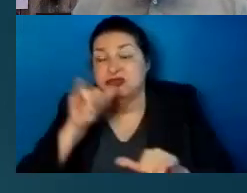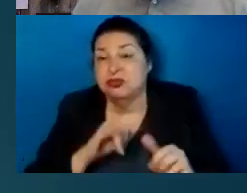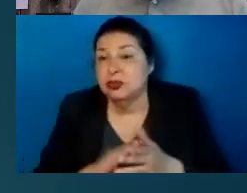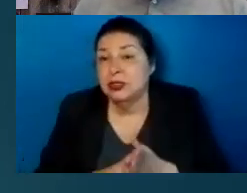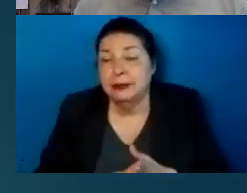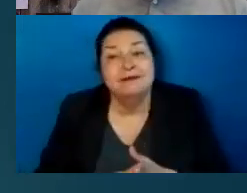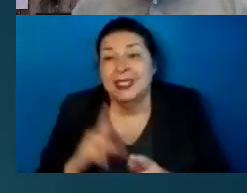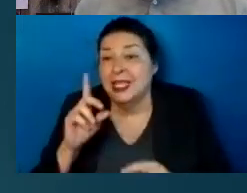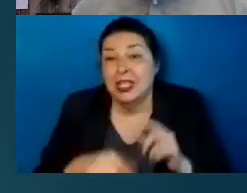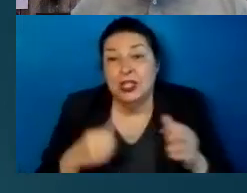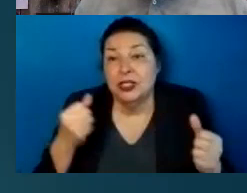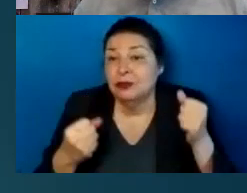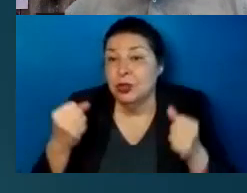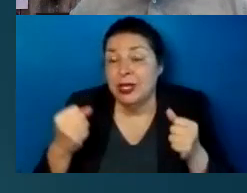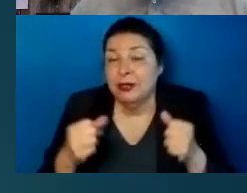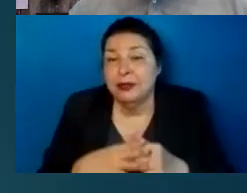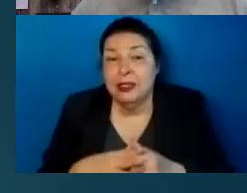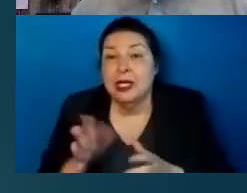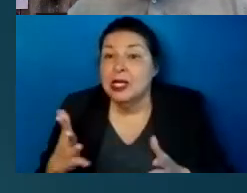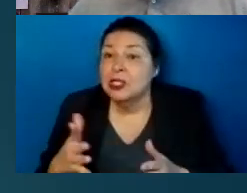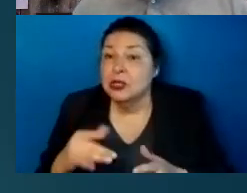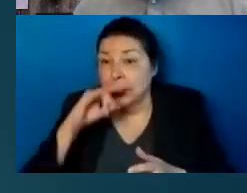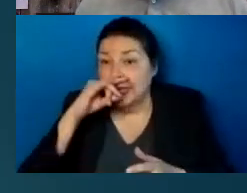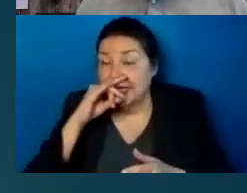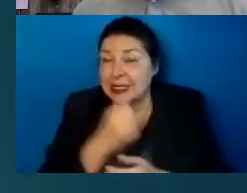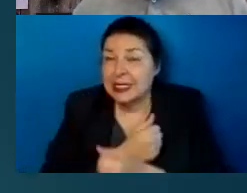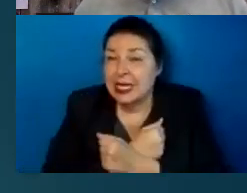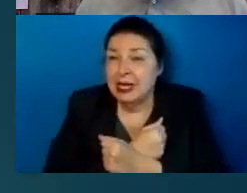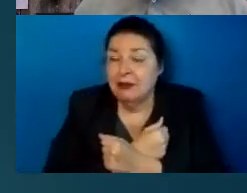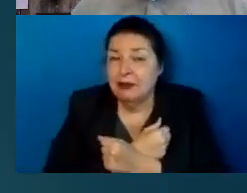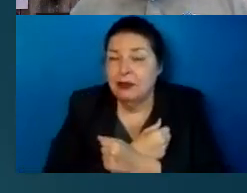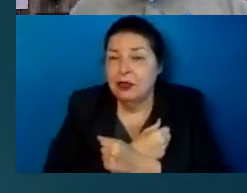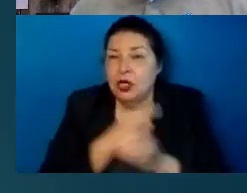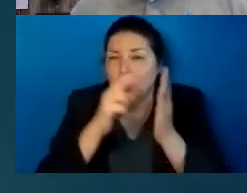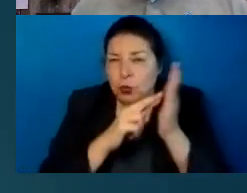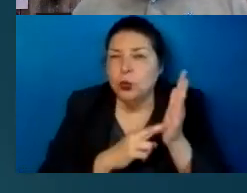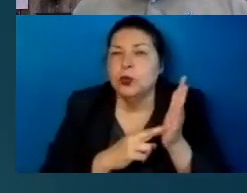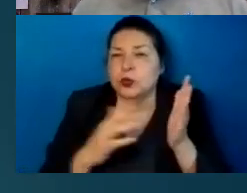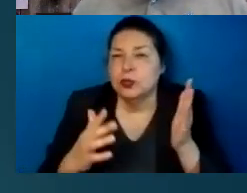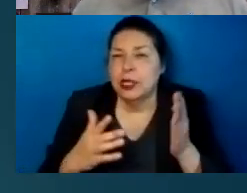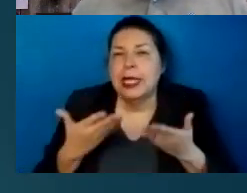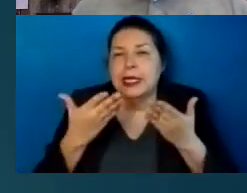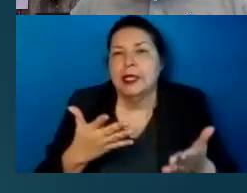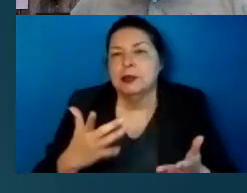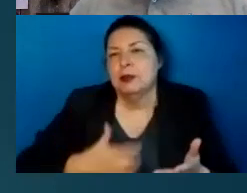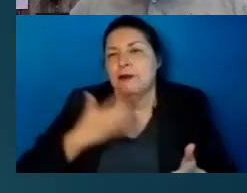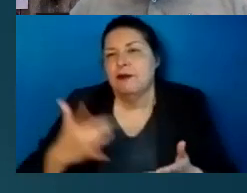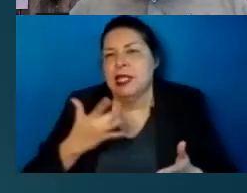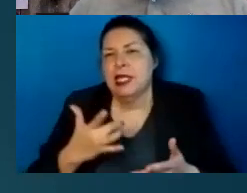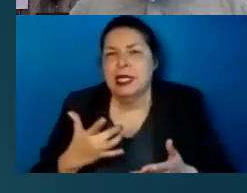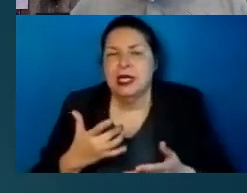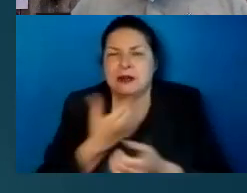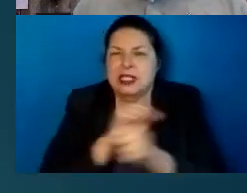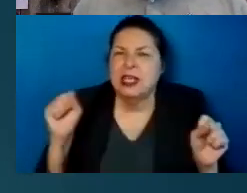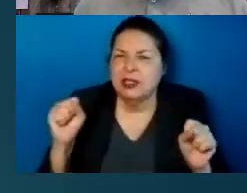those. They love those boundaries. It gives them a sense of safety. It gives them a sense of, I know where